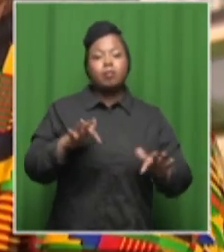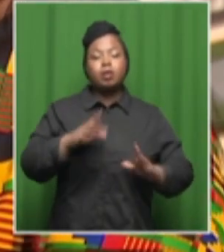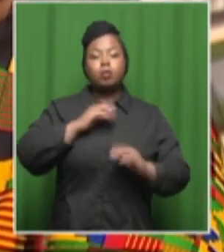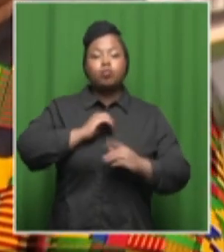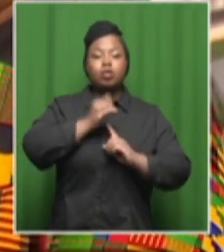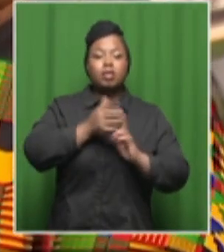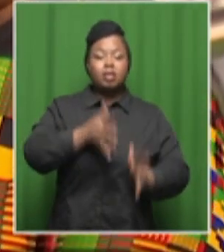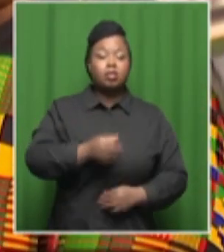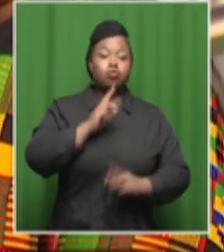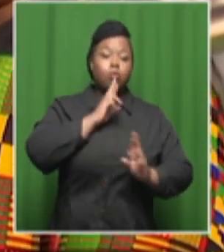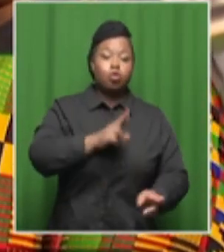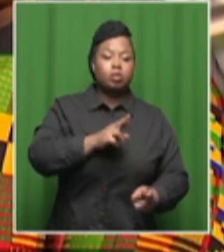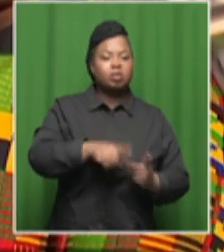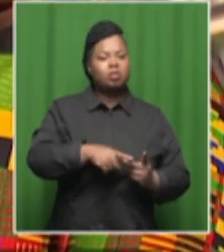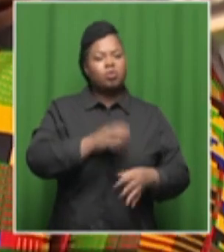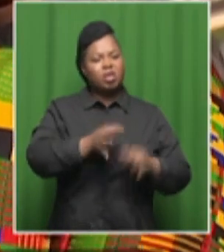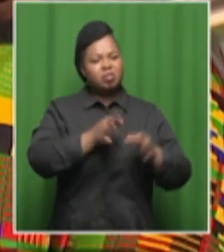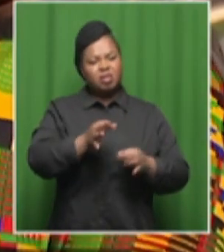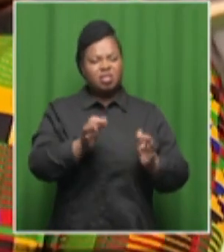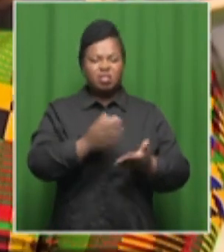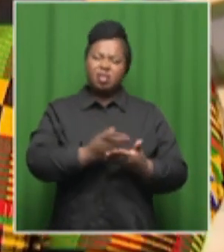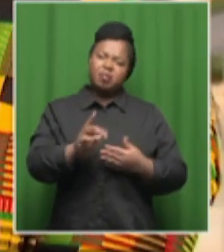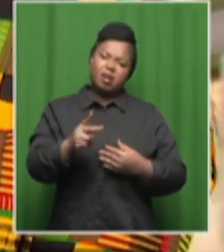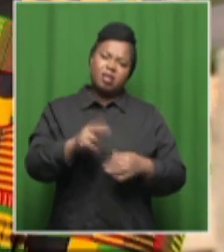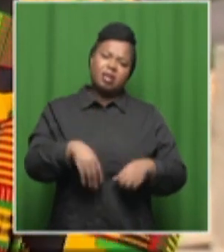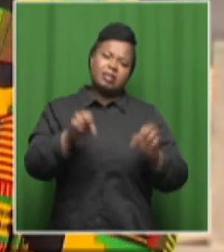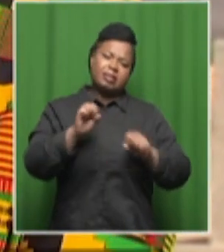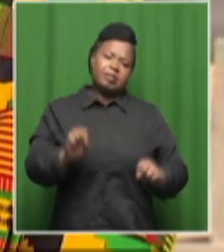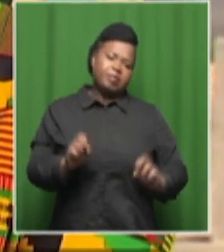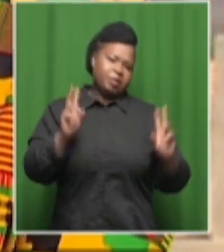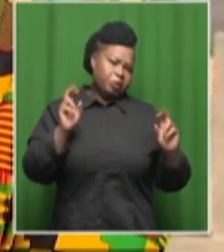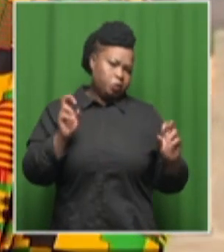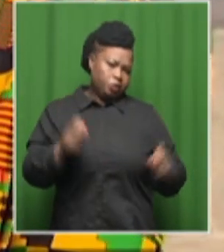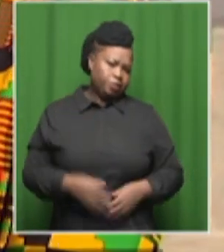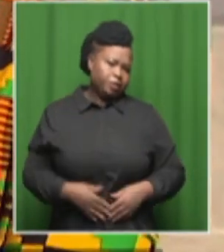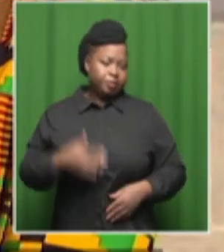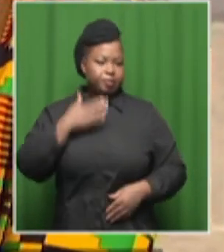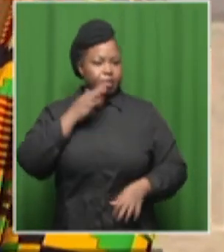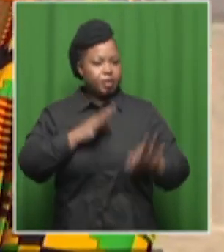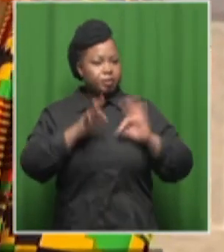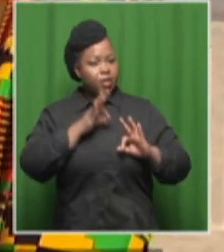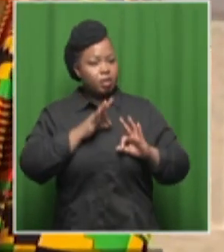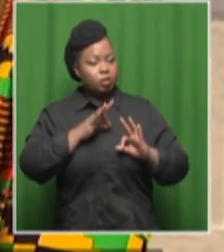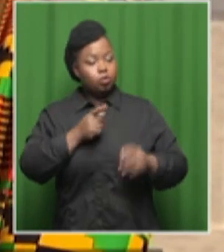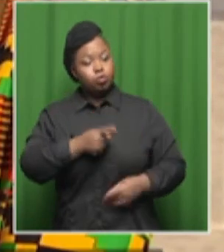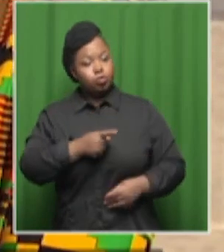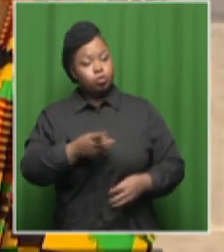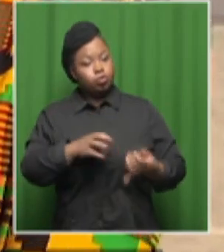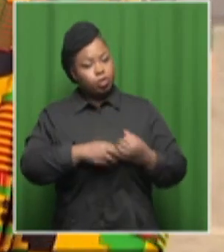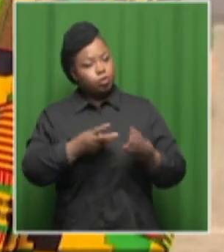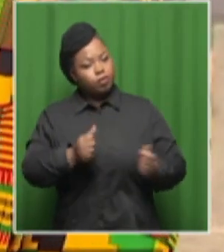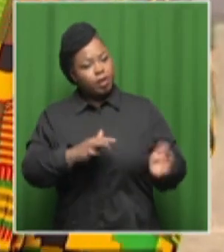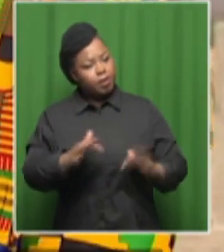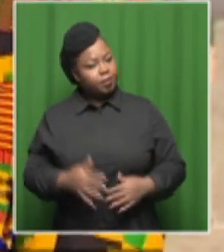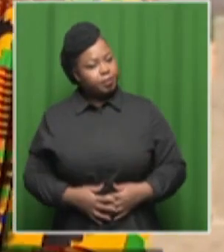the office, in fact, just highlighting some of the systemic issues that need to be addressed. Talk to us about what was unearthed on that front, how you've also mitigated against